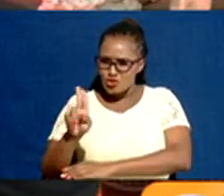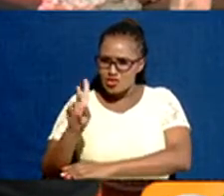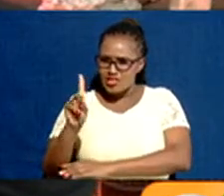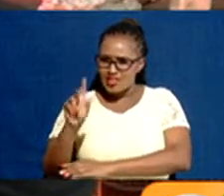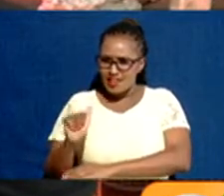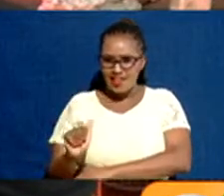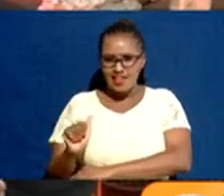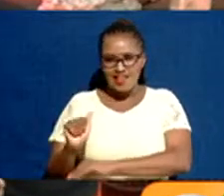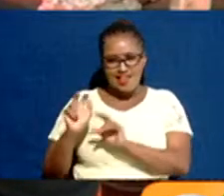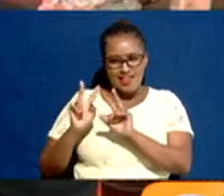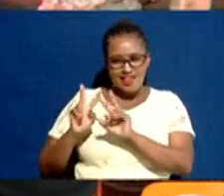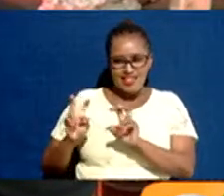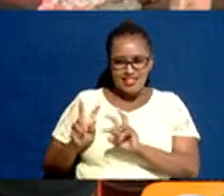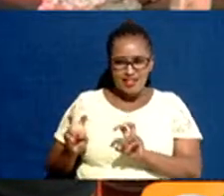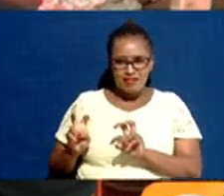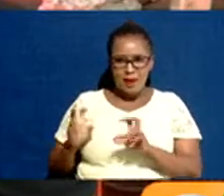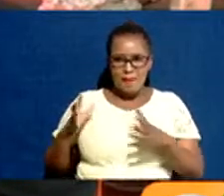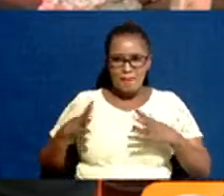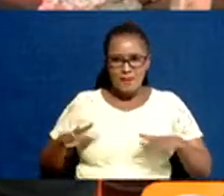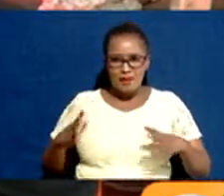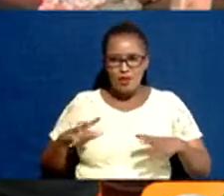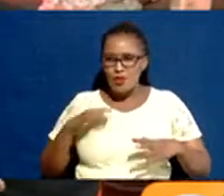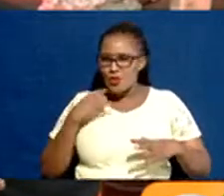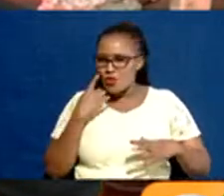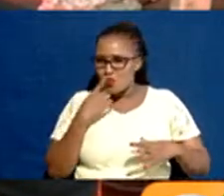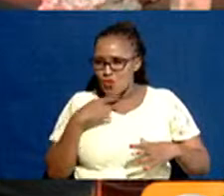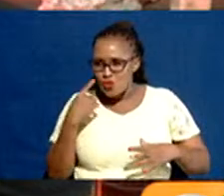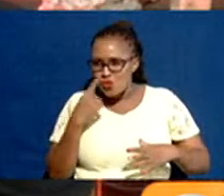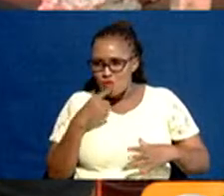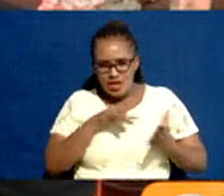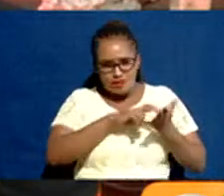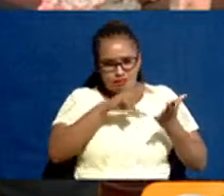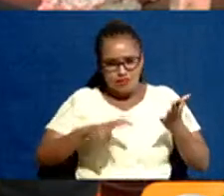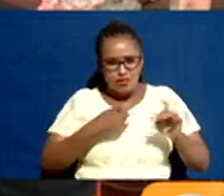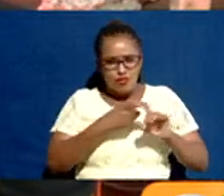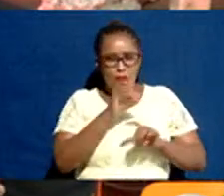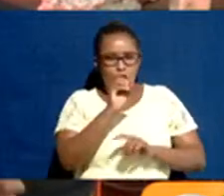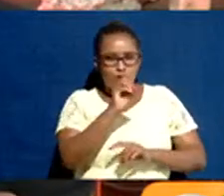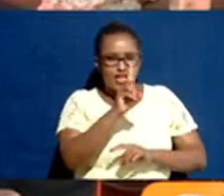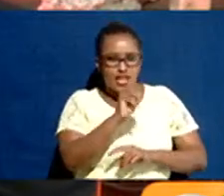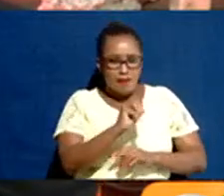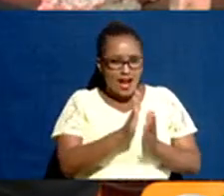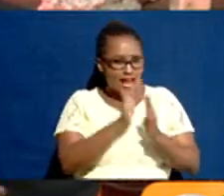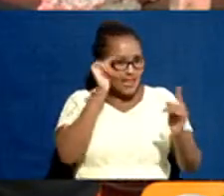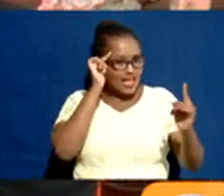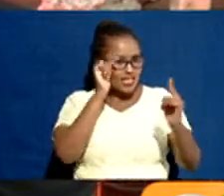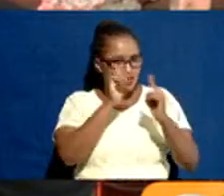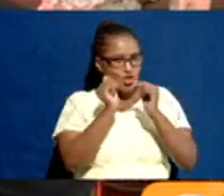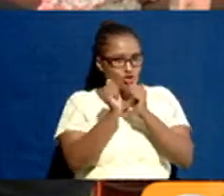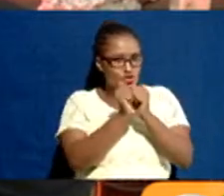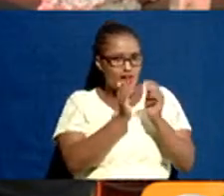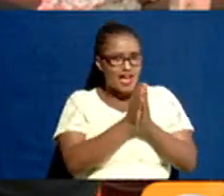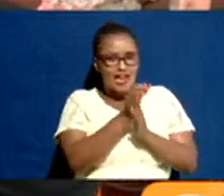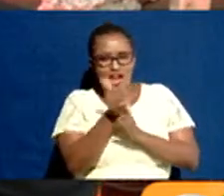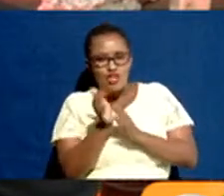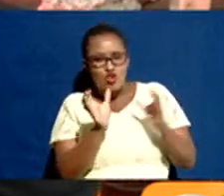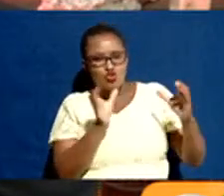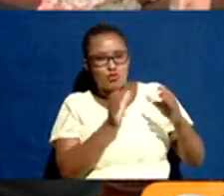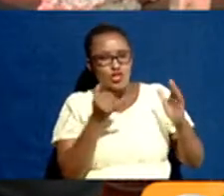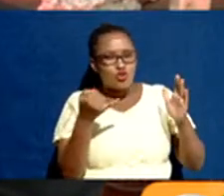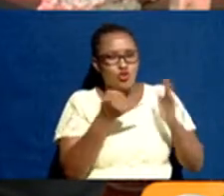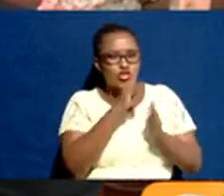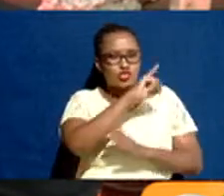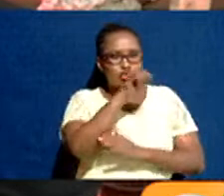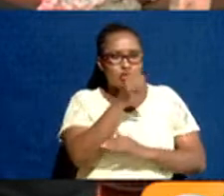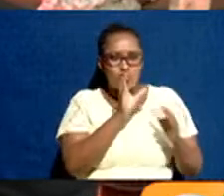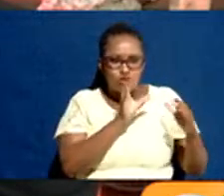for, you know, to court MPs from ODM and Azimio and other parties, including Jubilee Party. Are